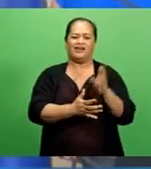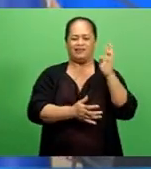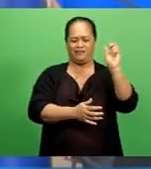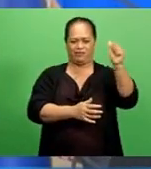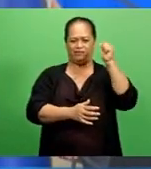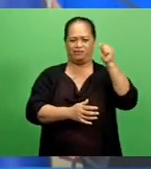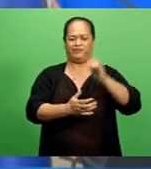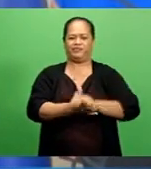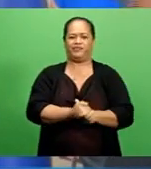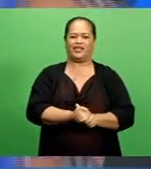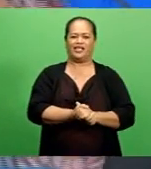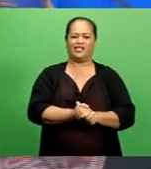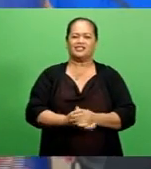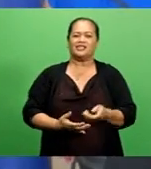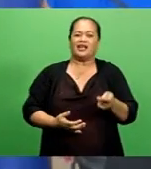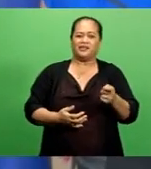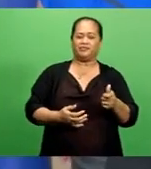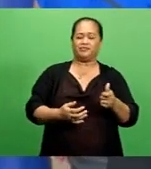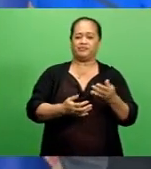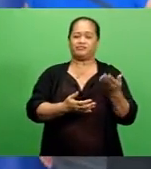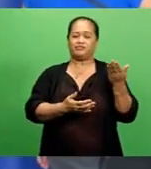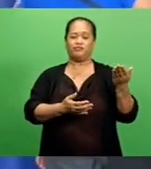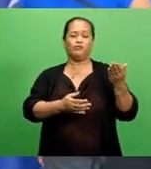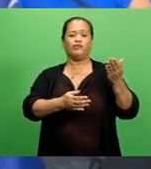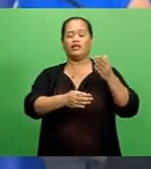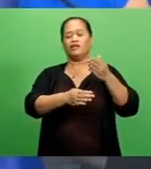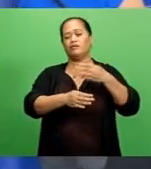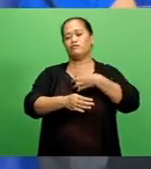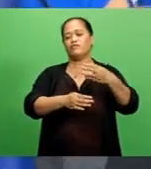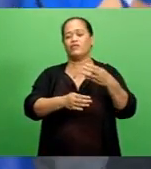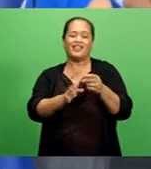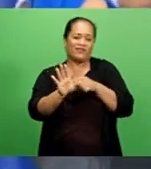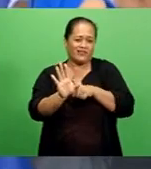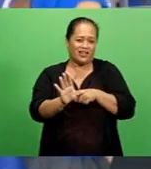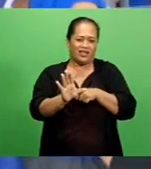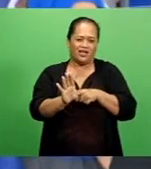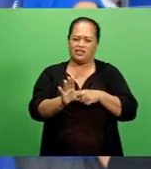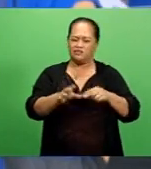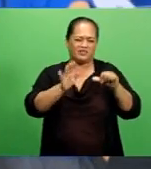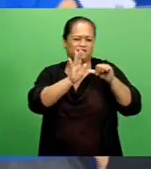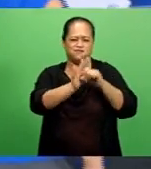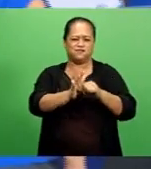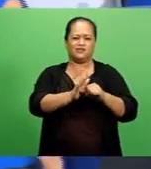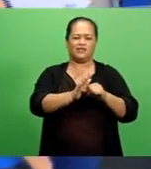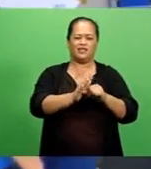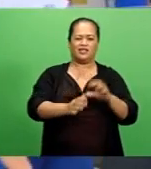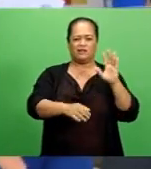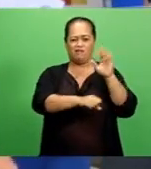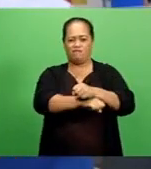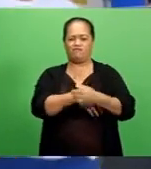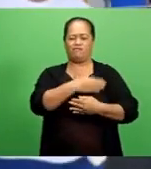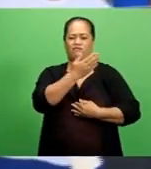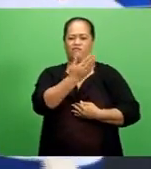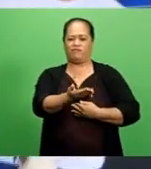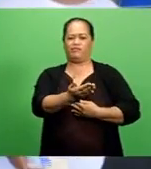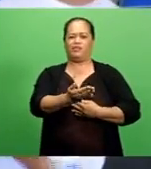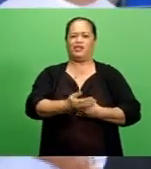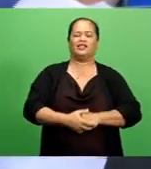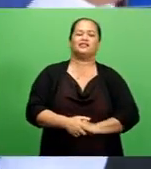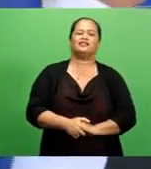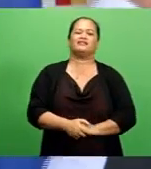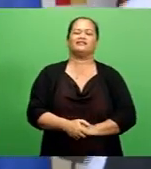Kiakaha Blues will be gunning to successfully defend their title when they meet once again in the final tomorrow. Talima